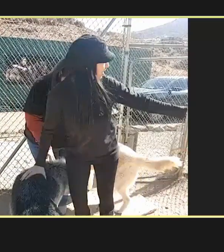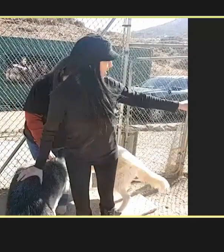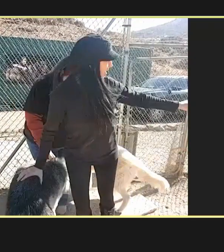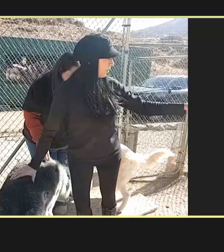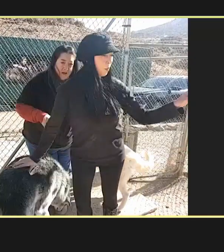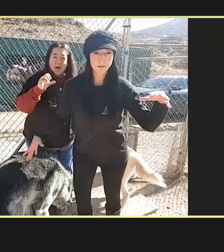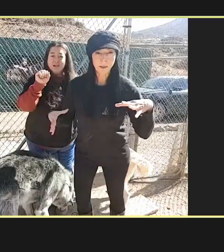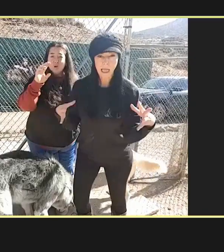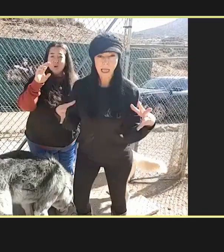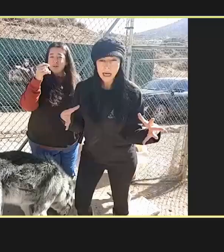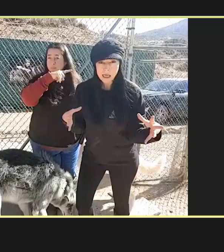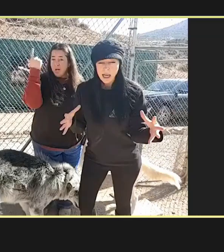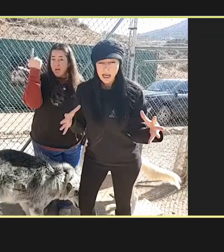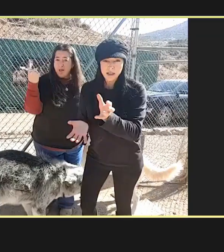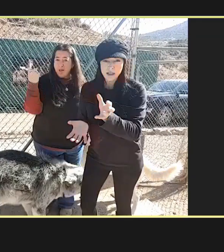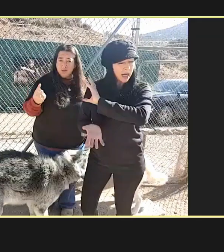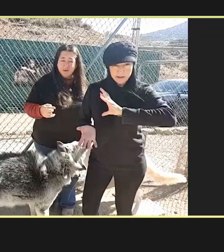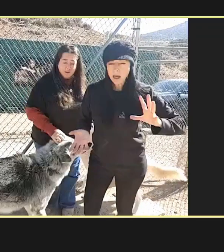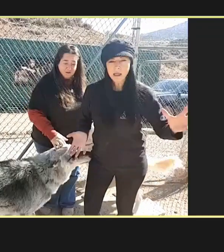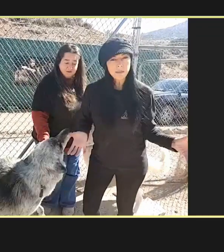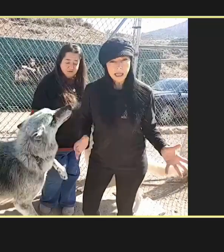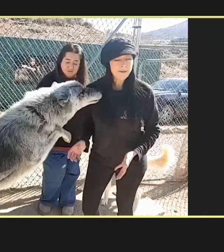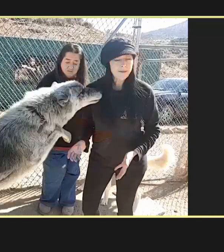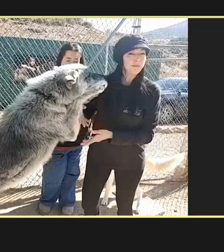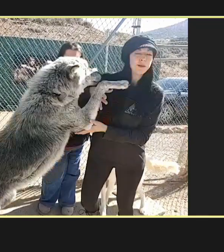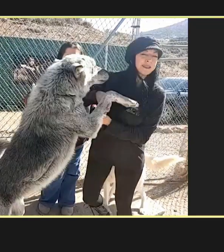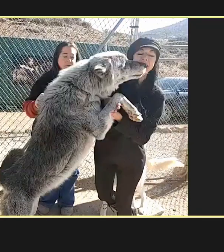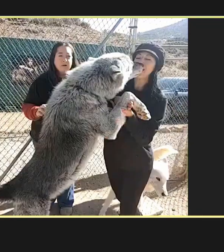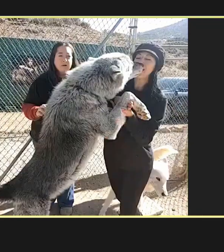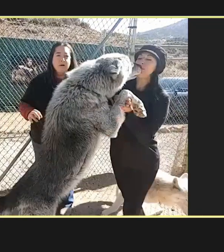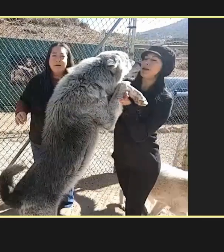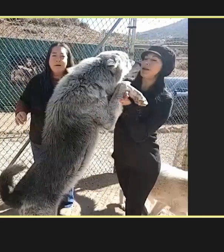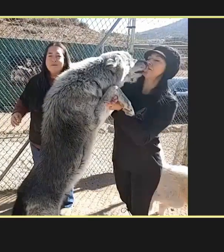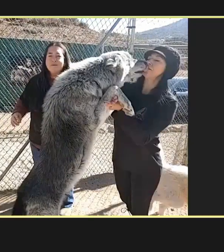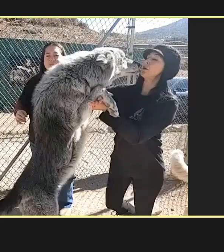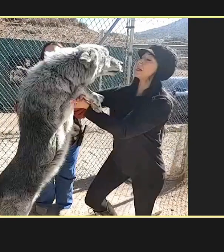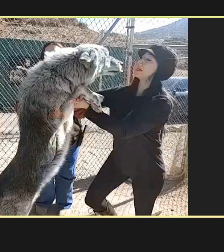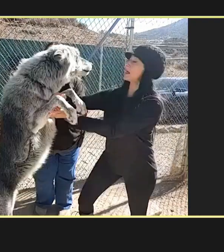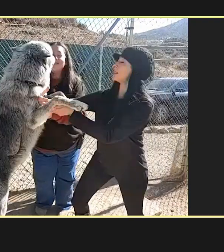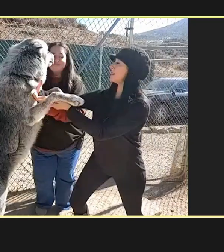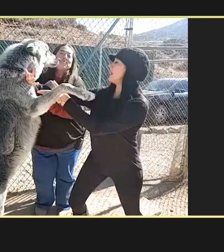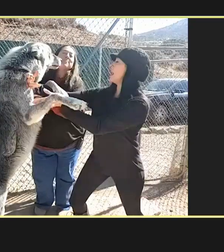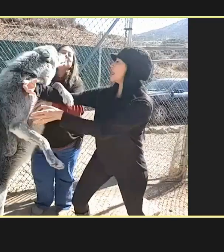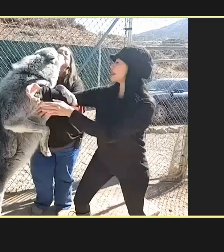guys see how Sarge's coat was black and just kind of a solid black mostly.